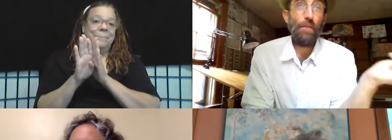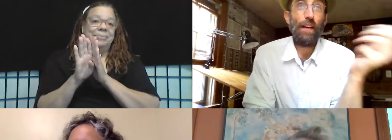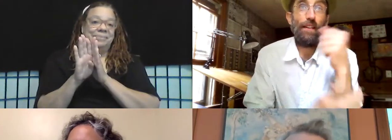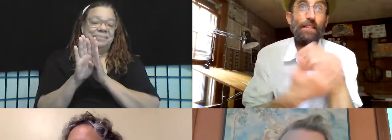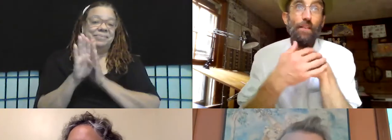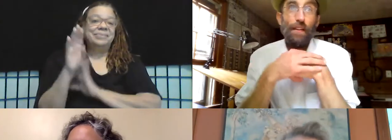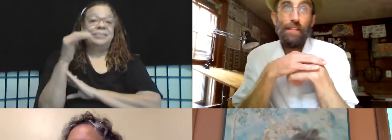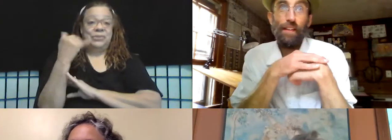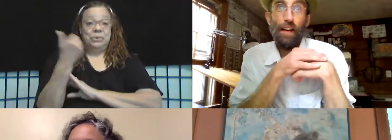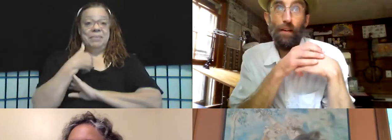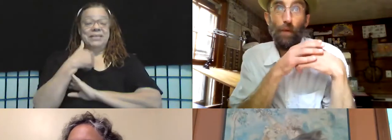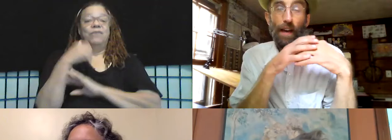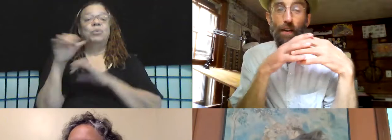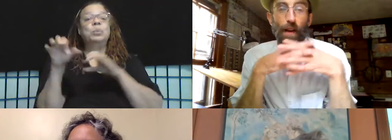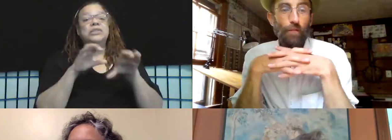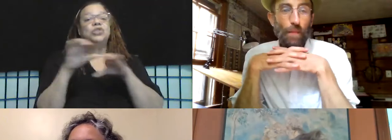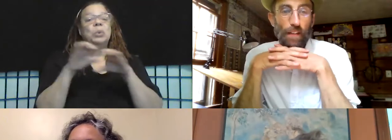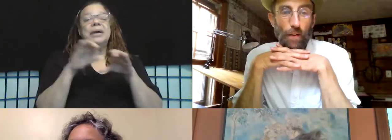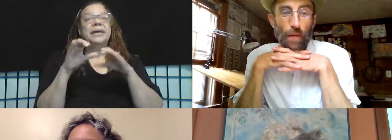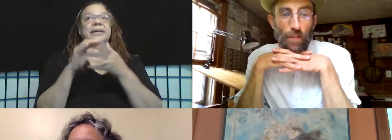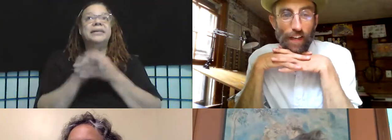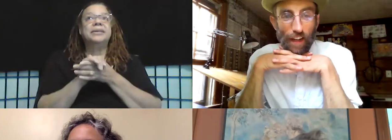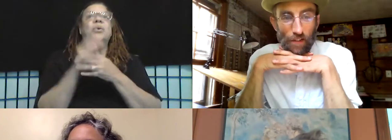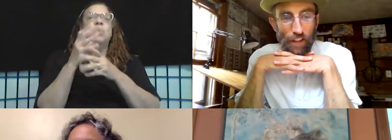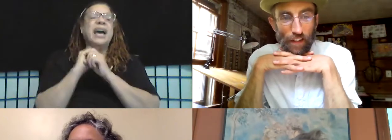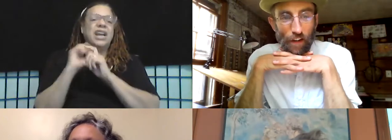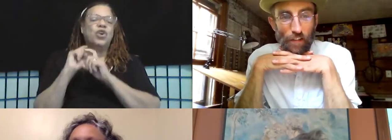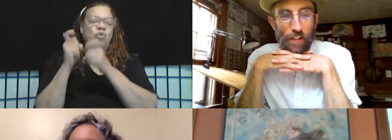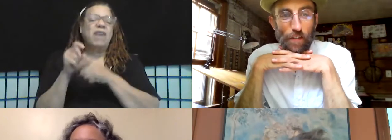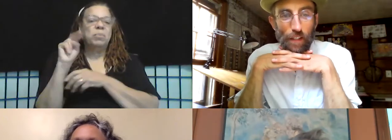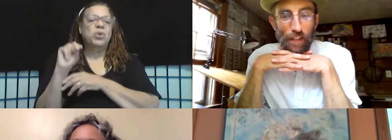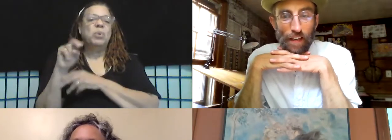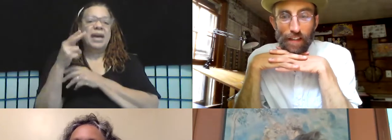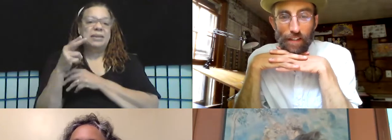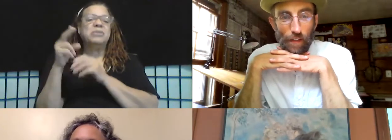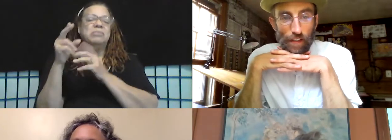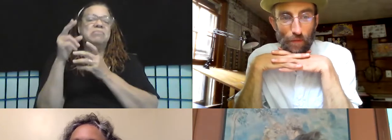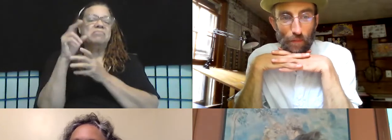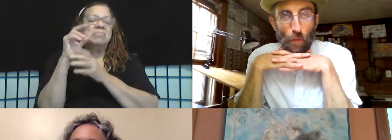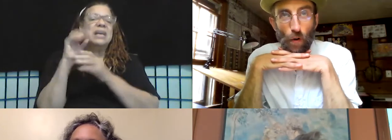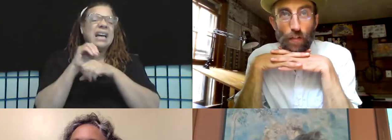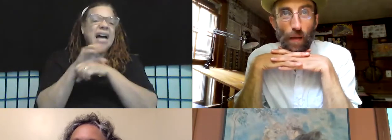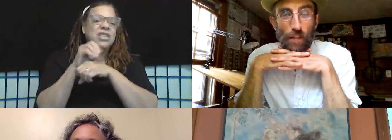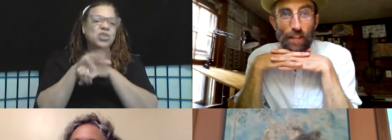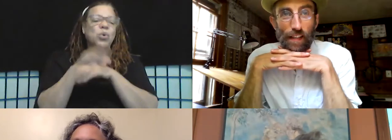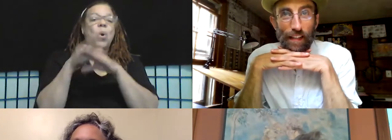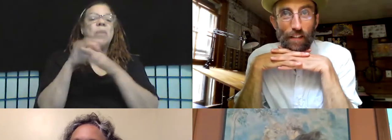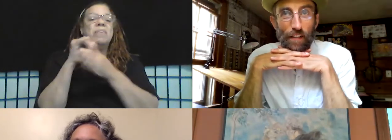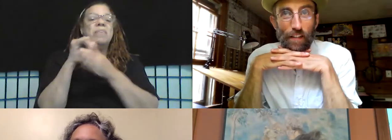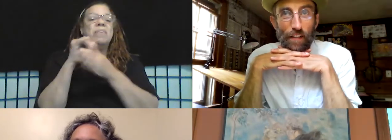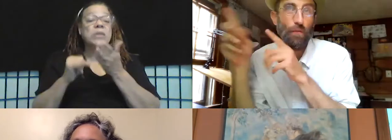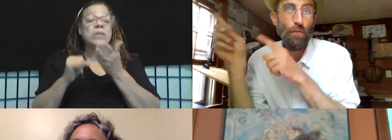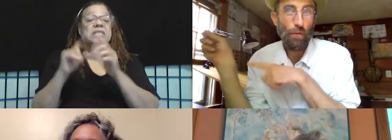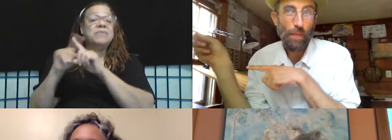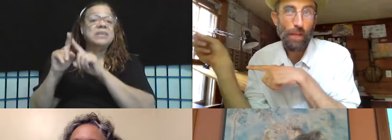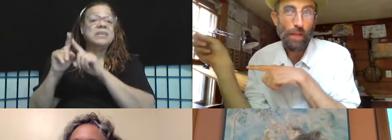I was doing a series, we got a grant from the New Hampshire State Council on the Arts to do a series of workshops